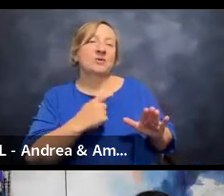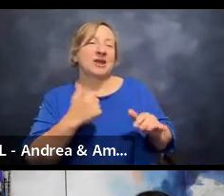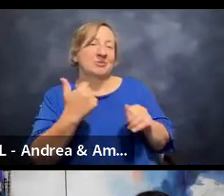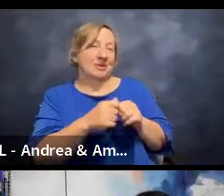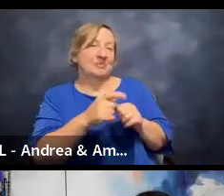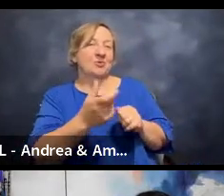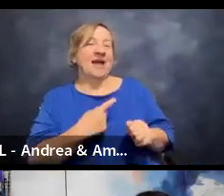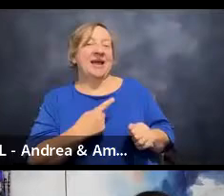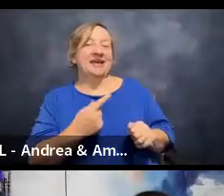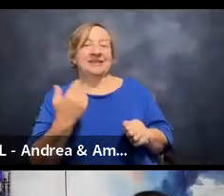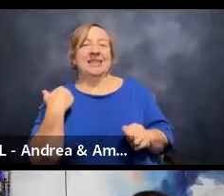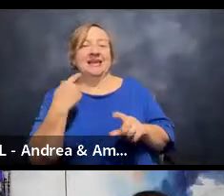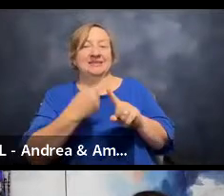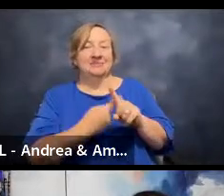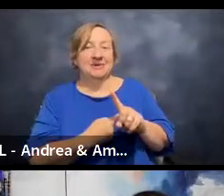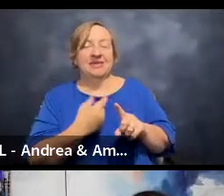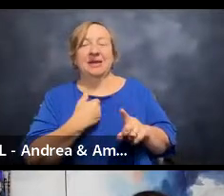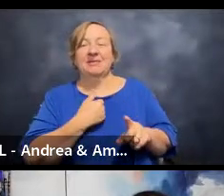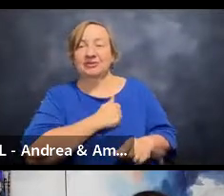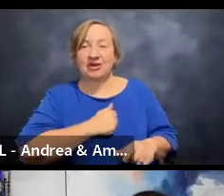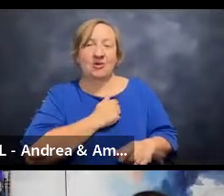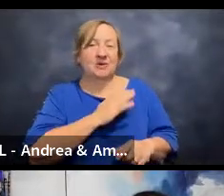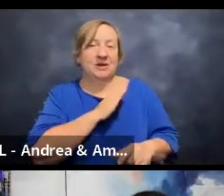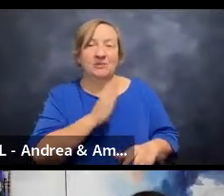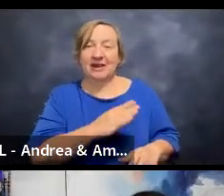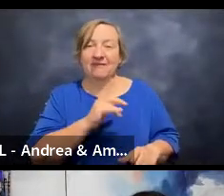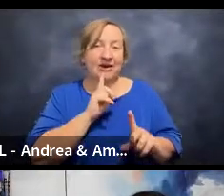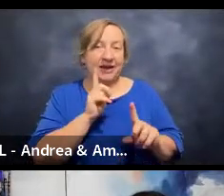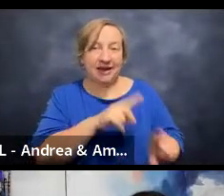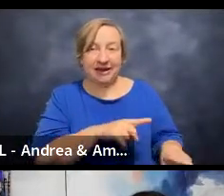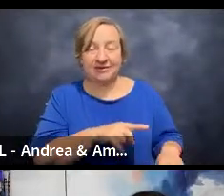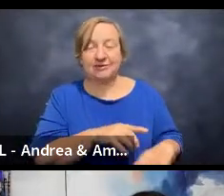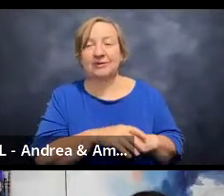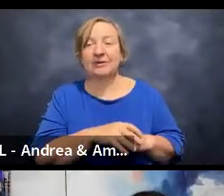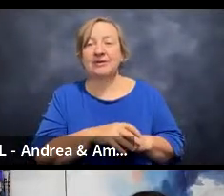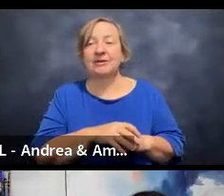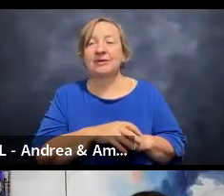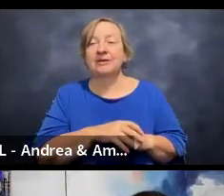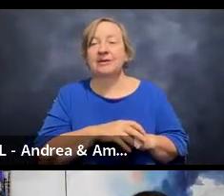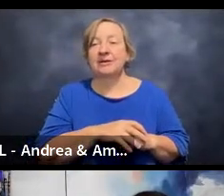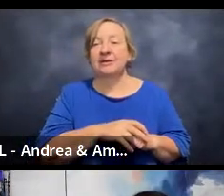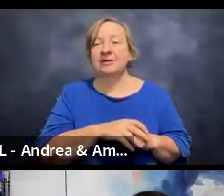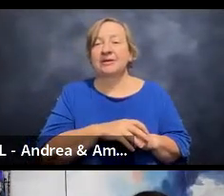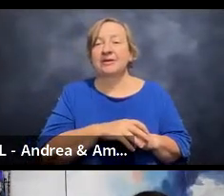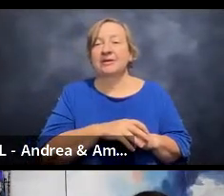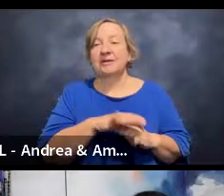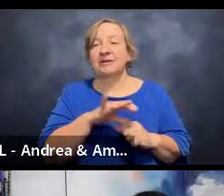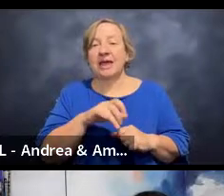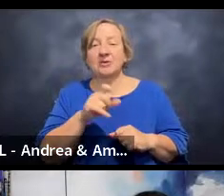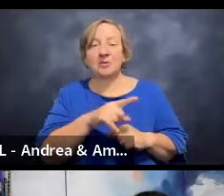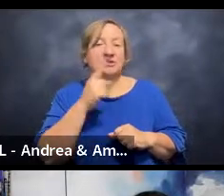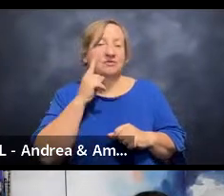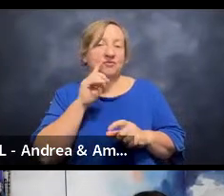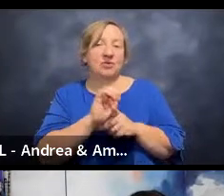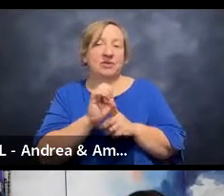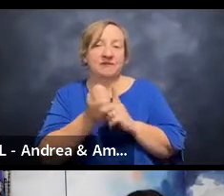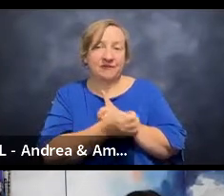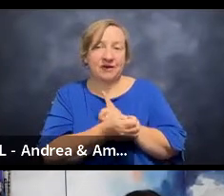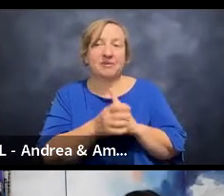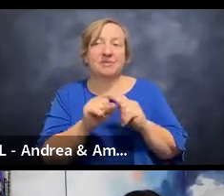and I apologize that we didn't get an answer back to you. That is a question for the environmental team,